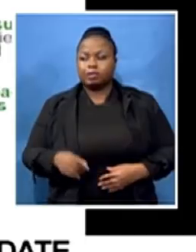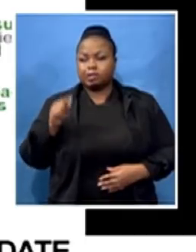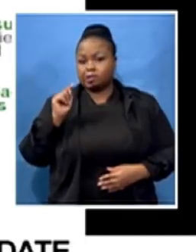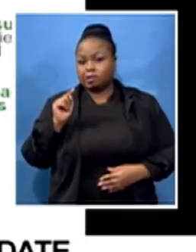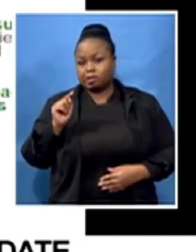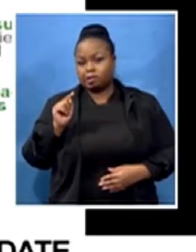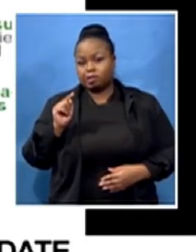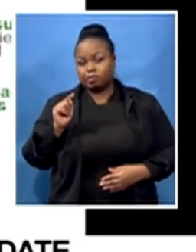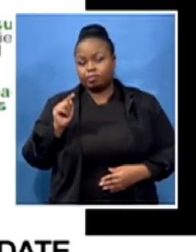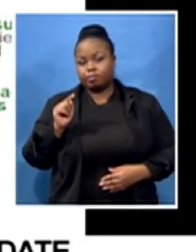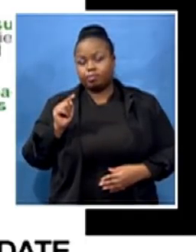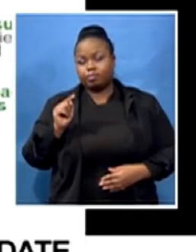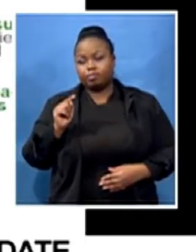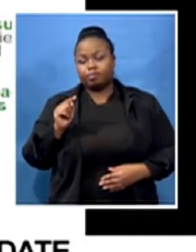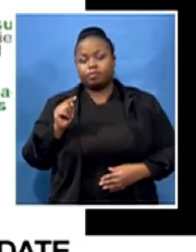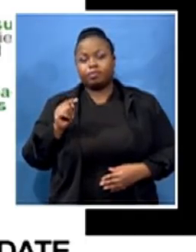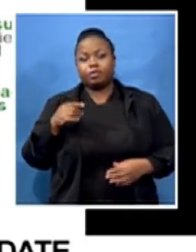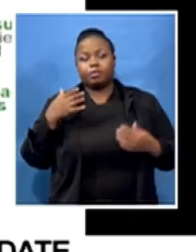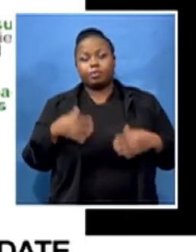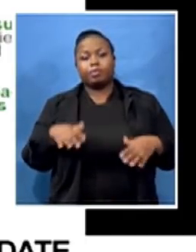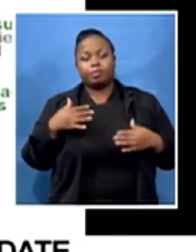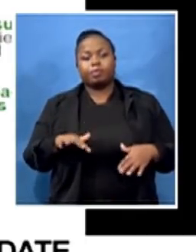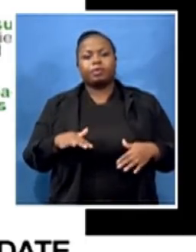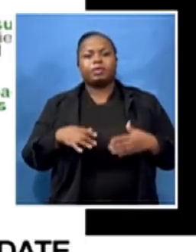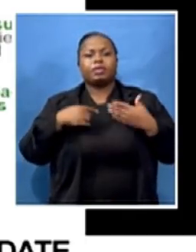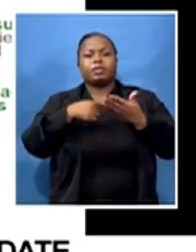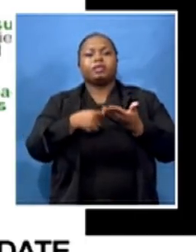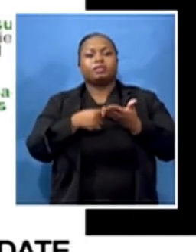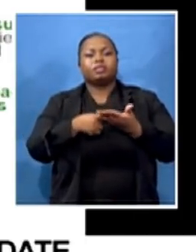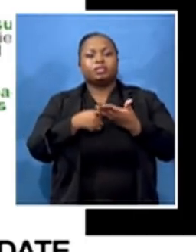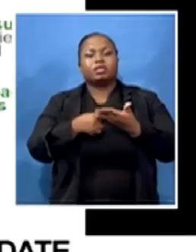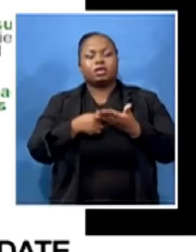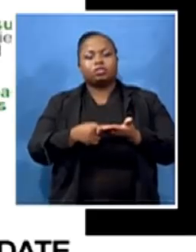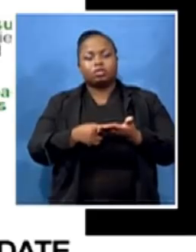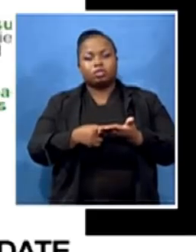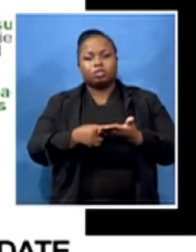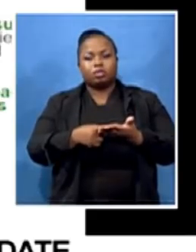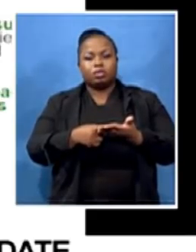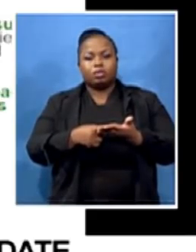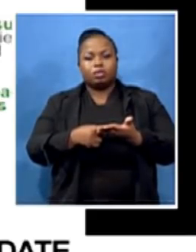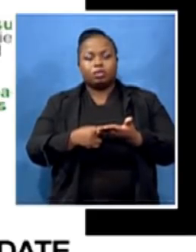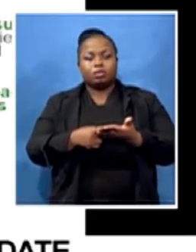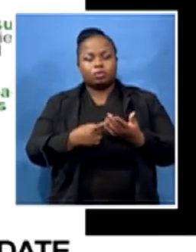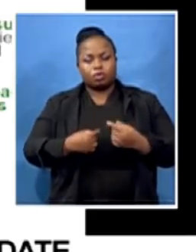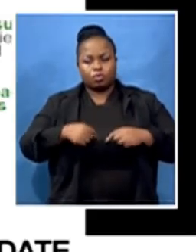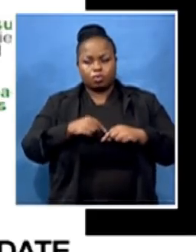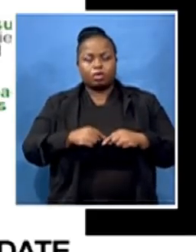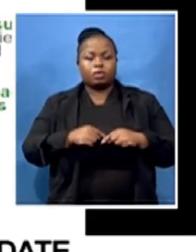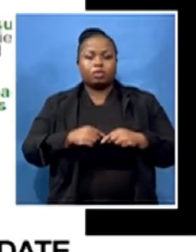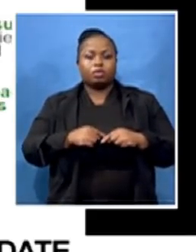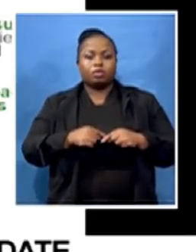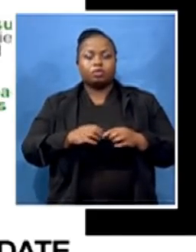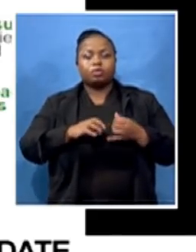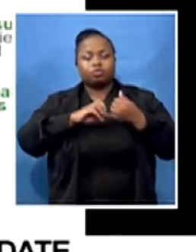devastating impact, and we have to mediate that, and we have to build resilient